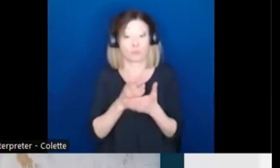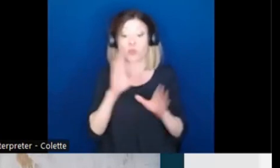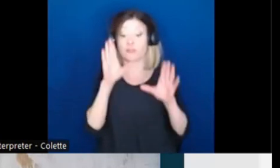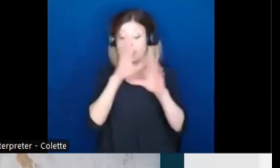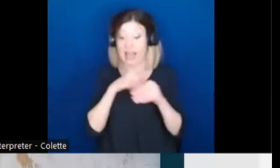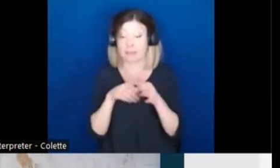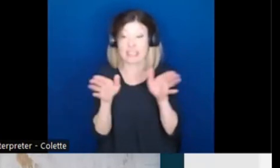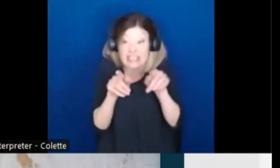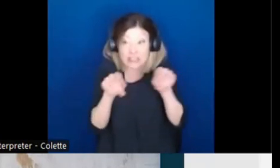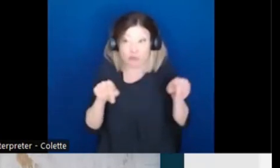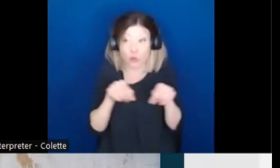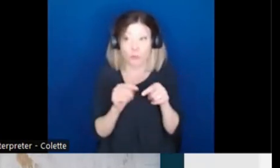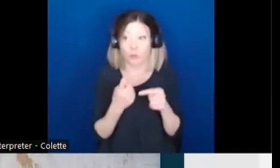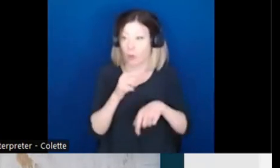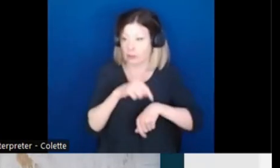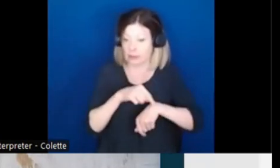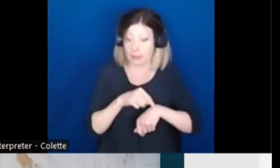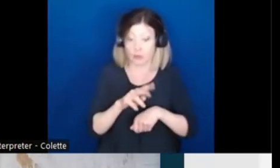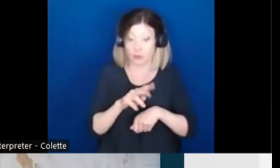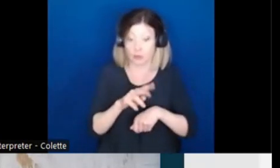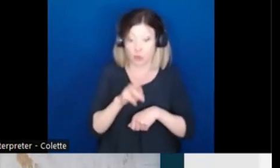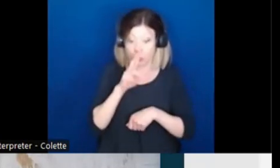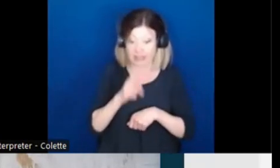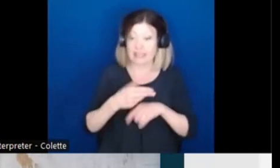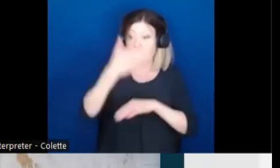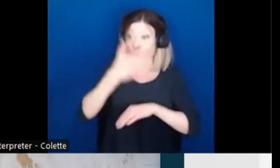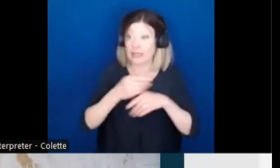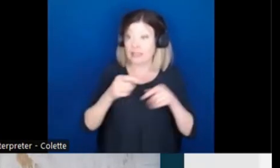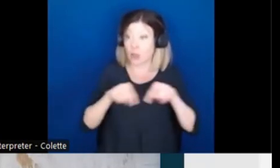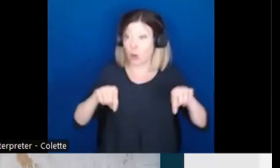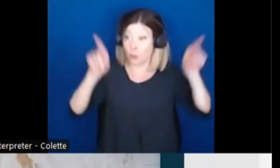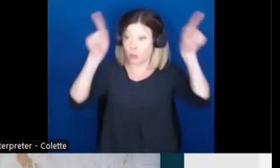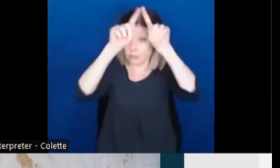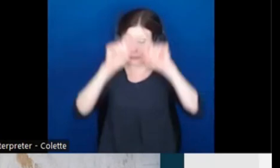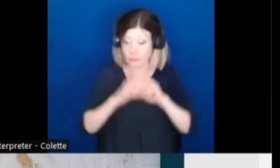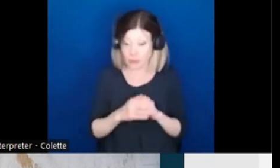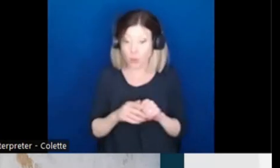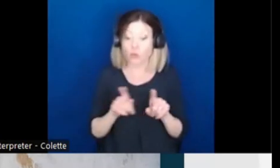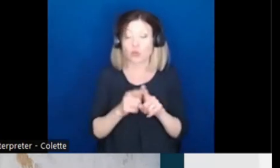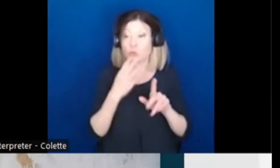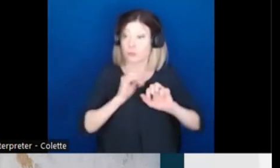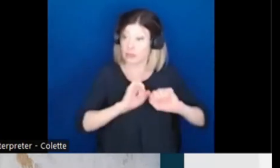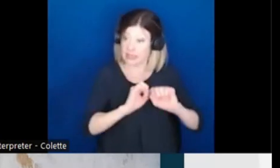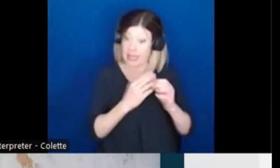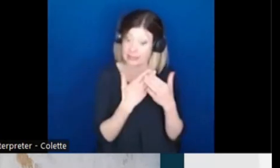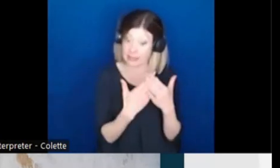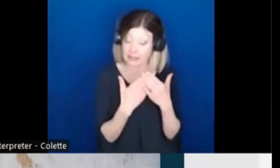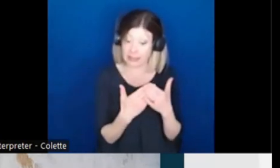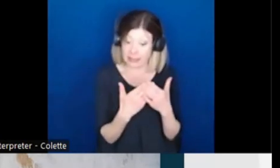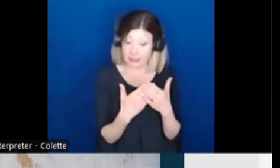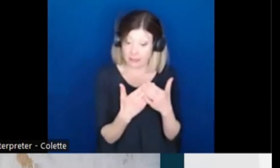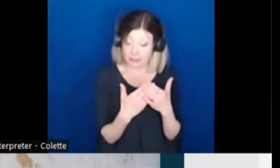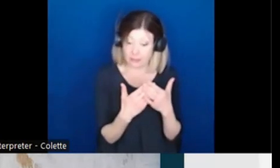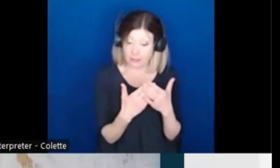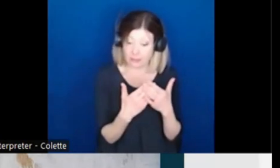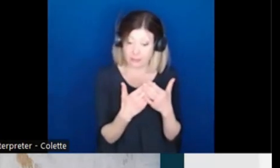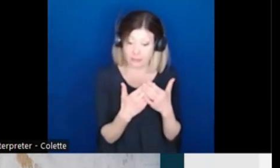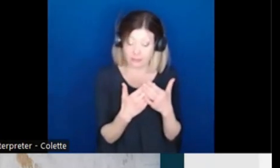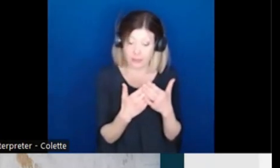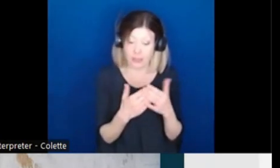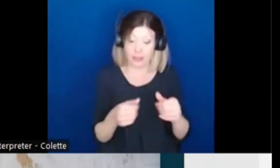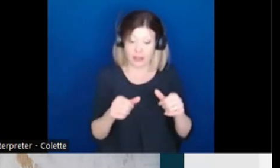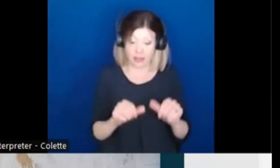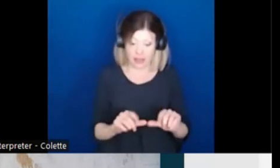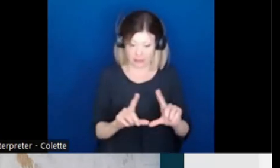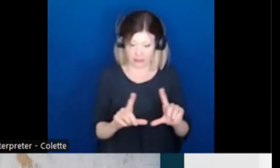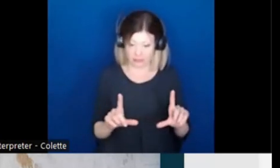So you can see the window there. They would also have used it as their study. We've got a little image underneath the main